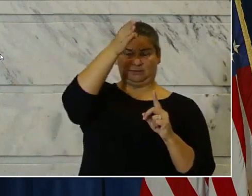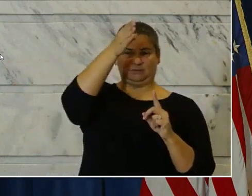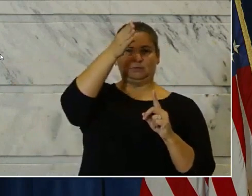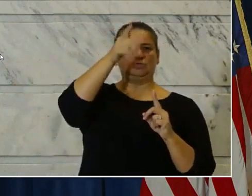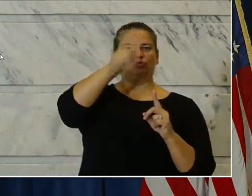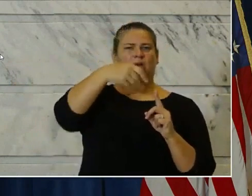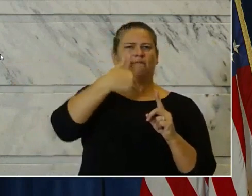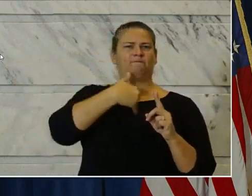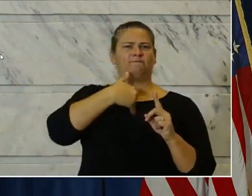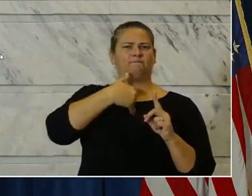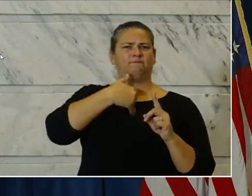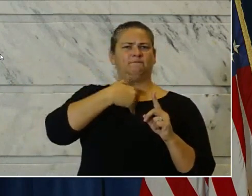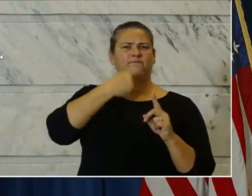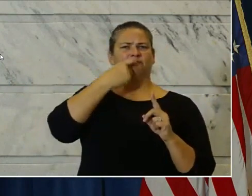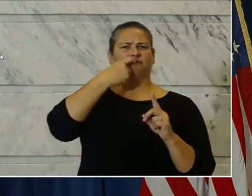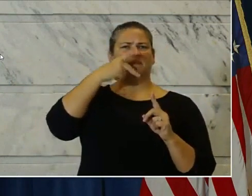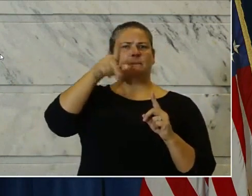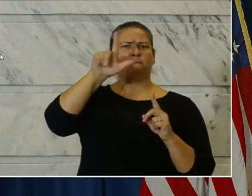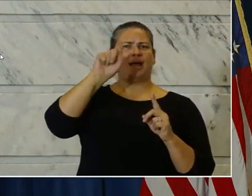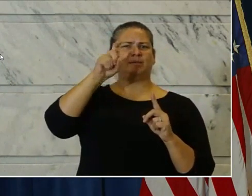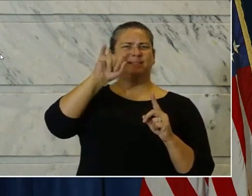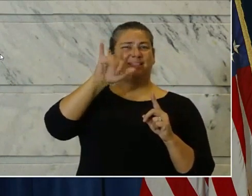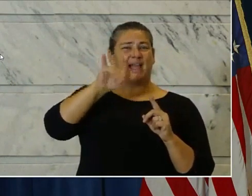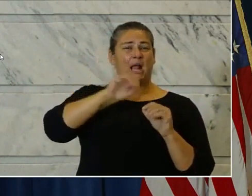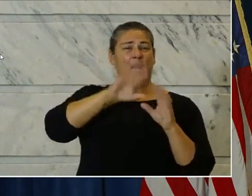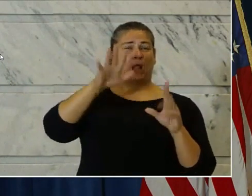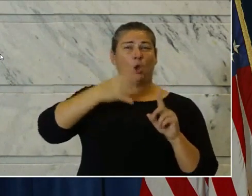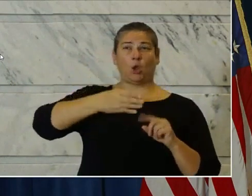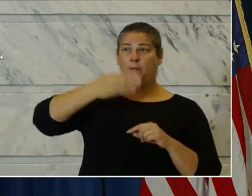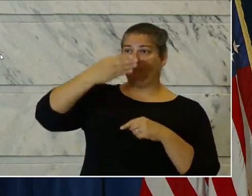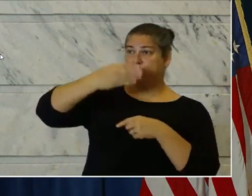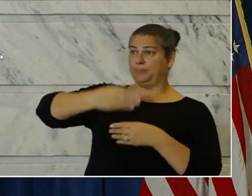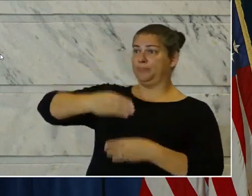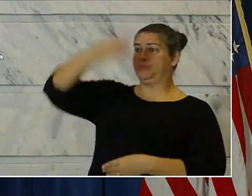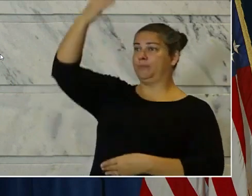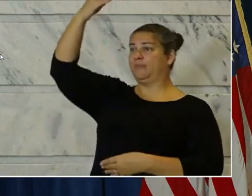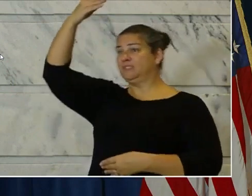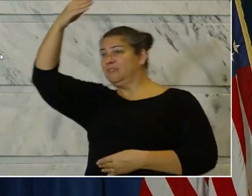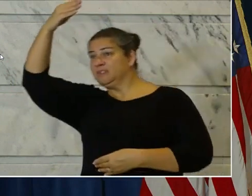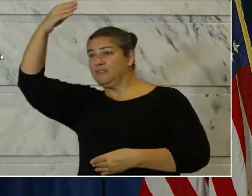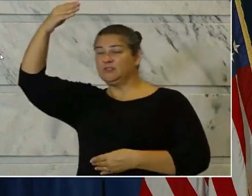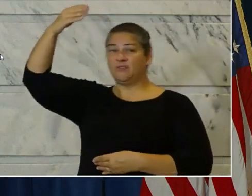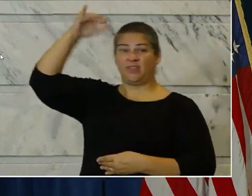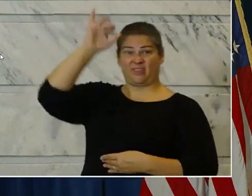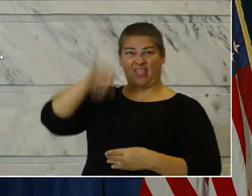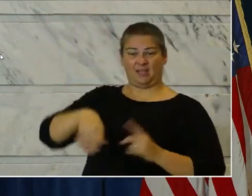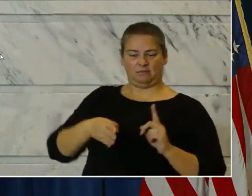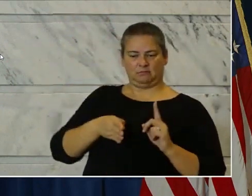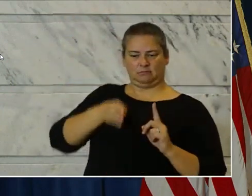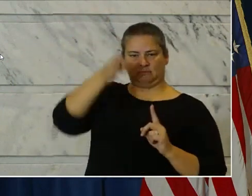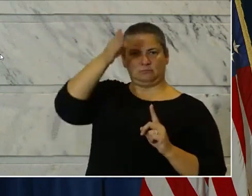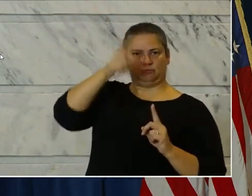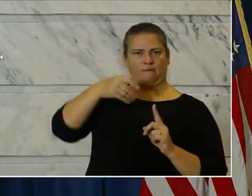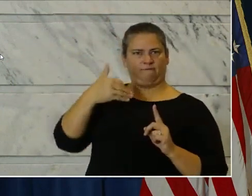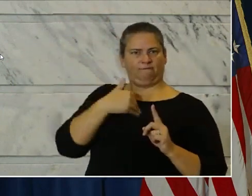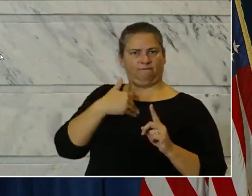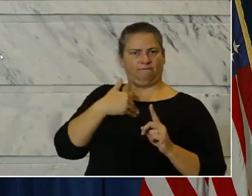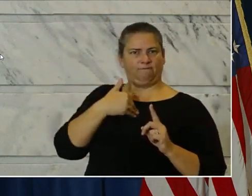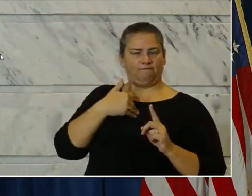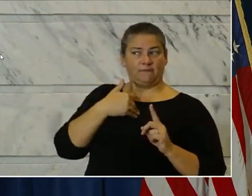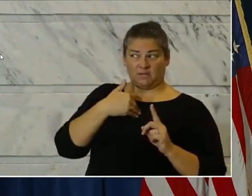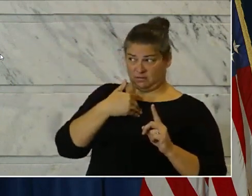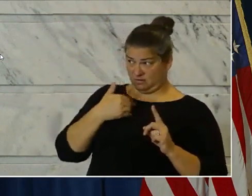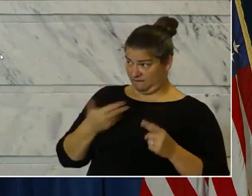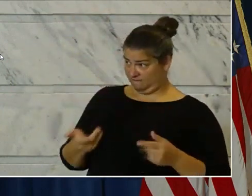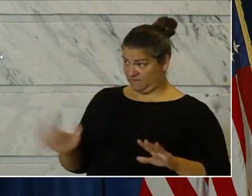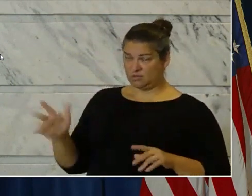should. Sometimes the best I can do is respond when I learn about something, but we're certainly going to take a look at it just as soon as I'm